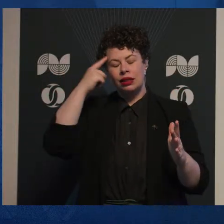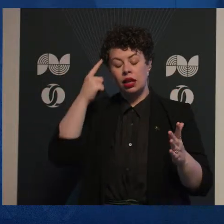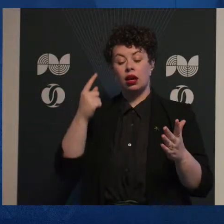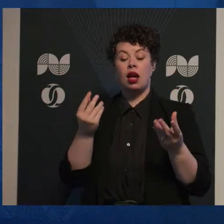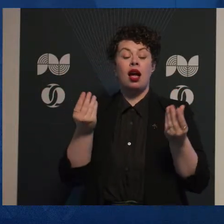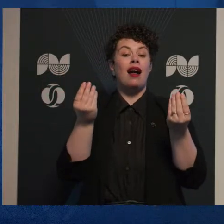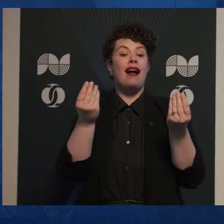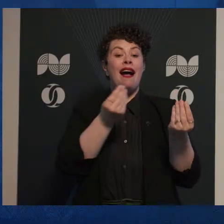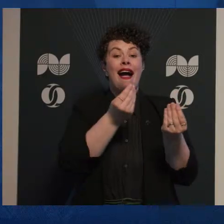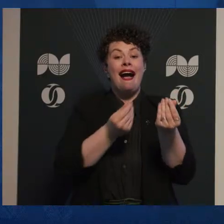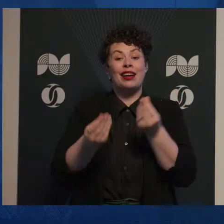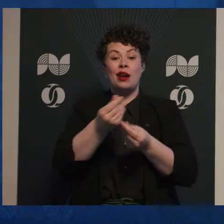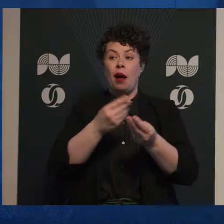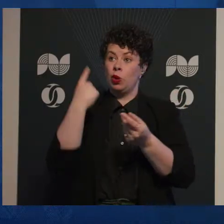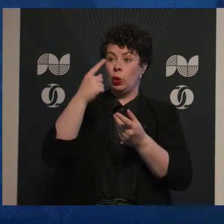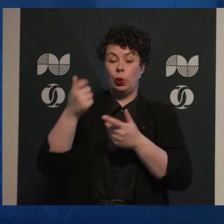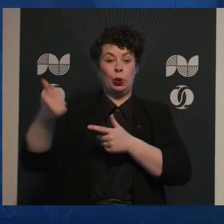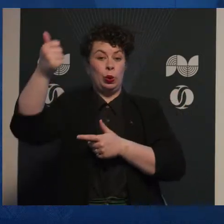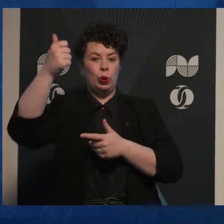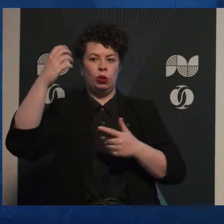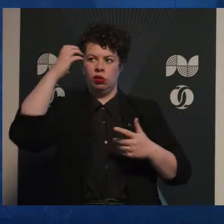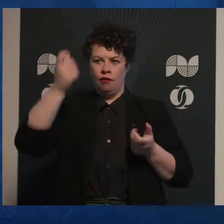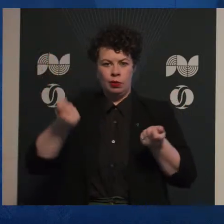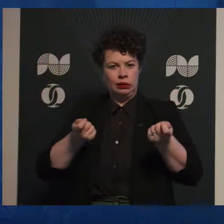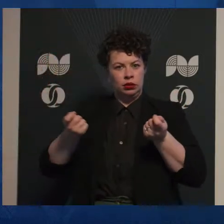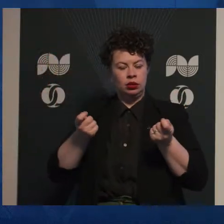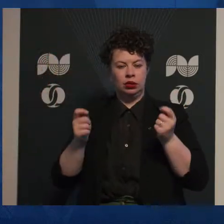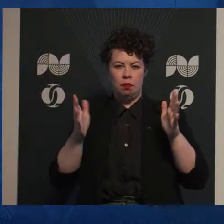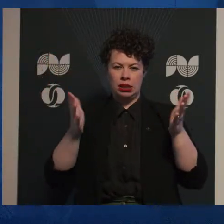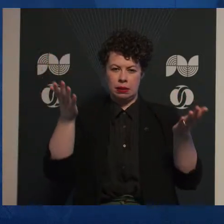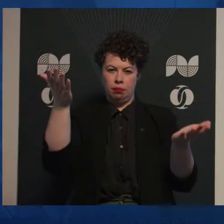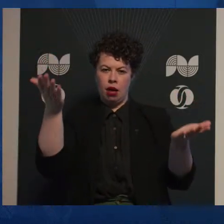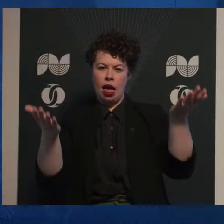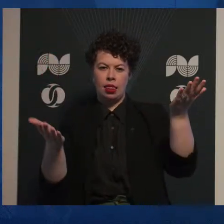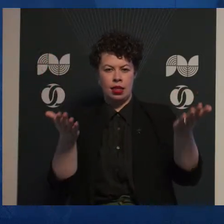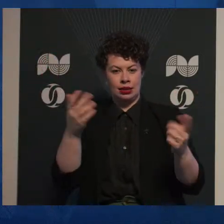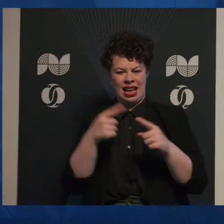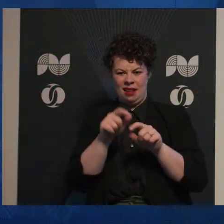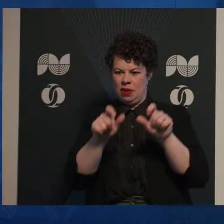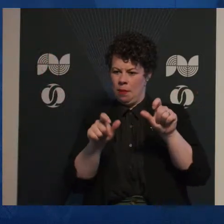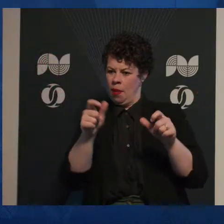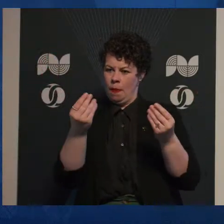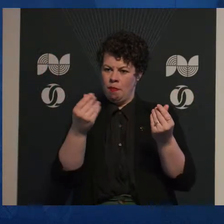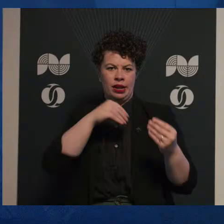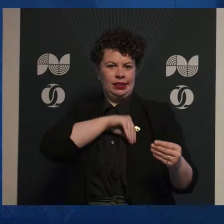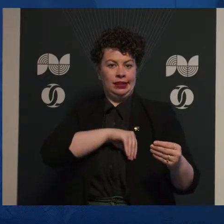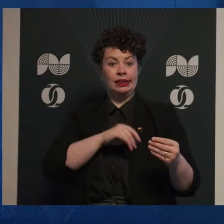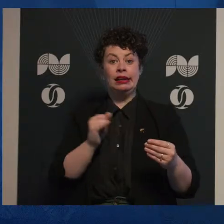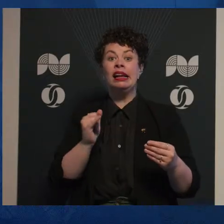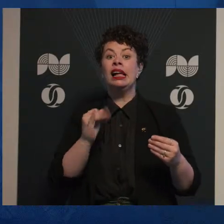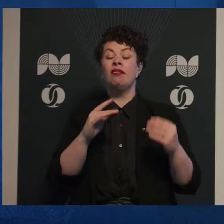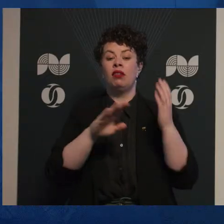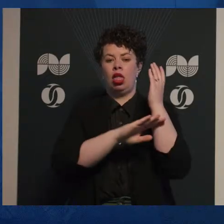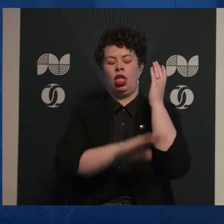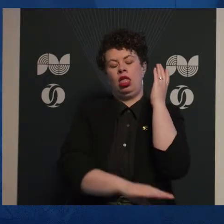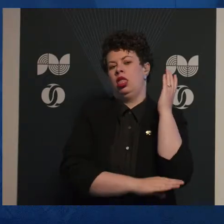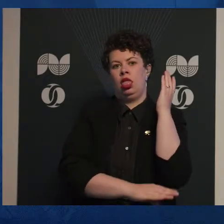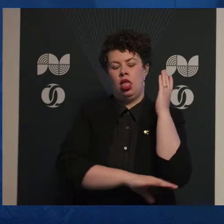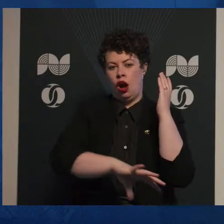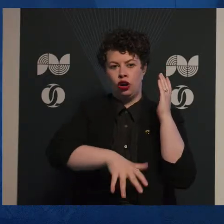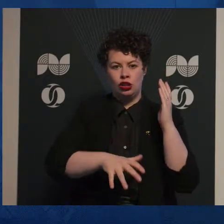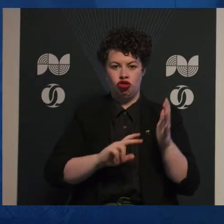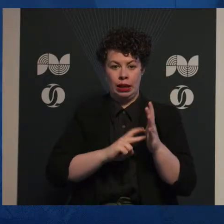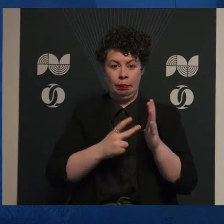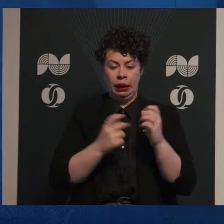economic institutions and kind of governance levels relative to GDP per capita. The poorer, the less advanced the country, the less